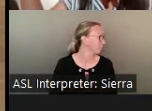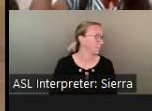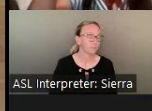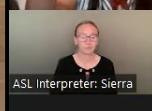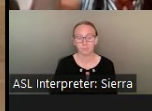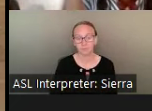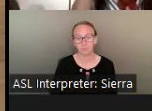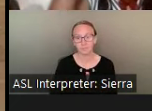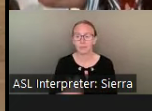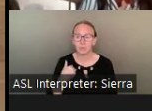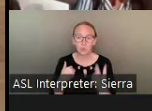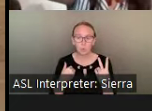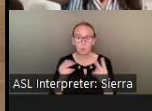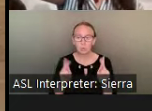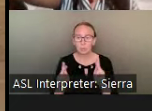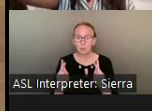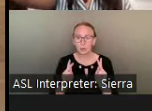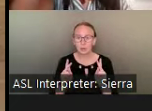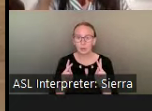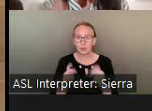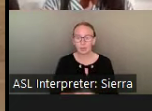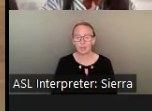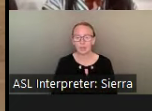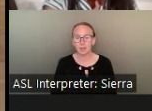We have two people. Thank you